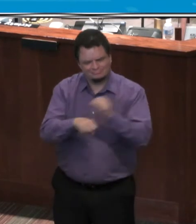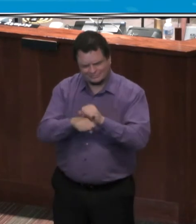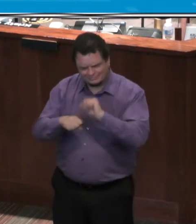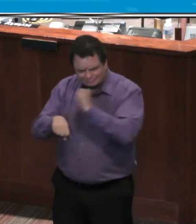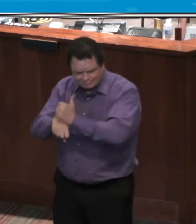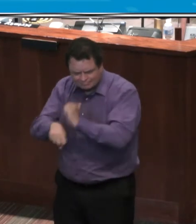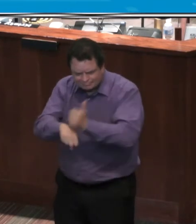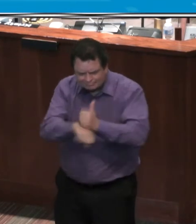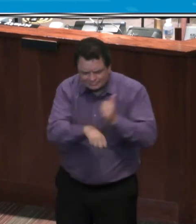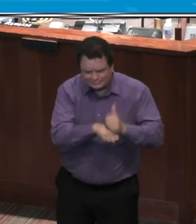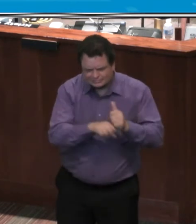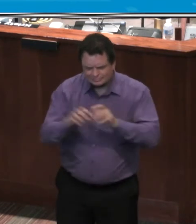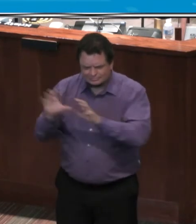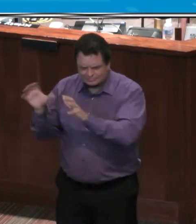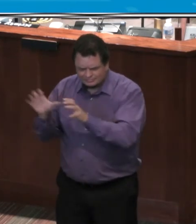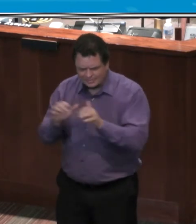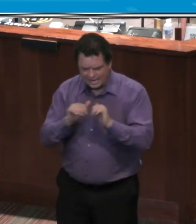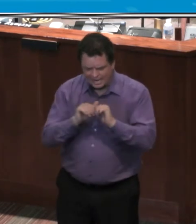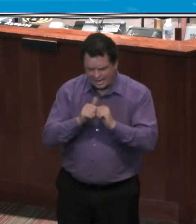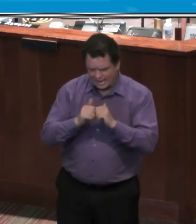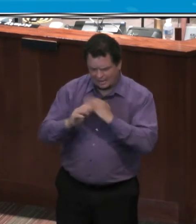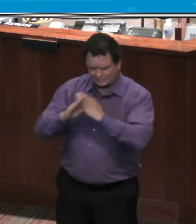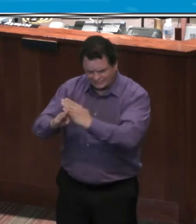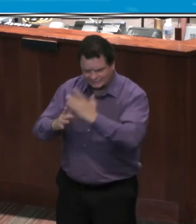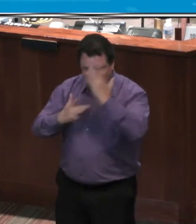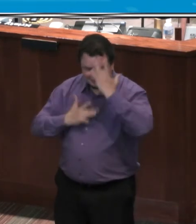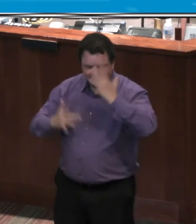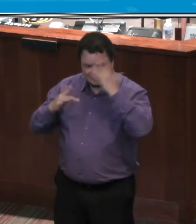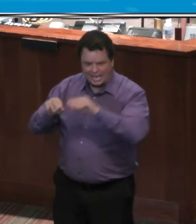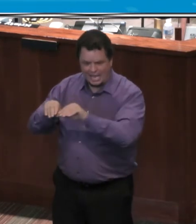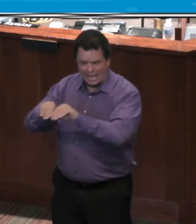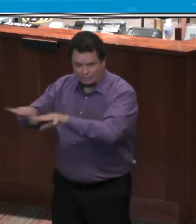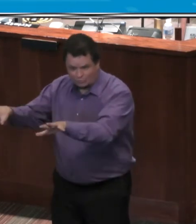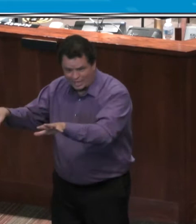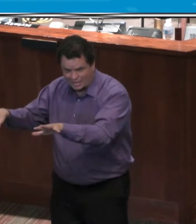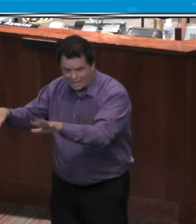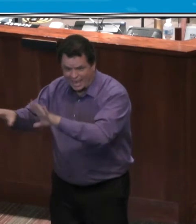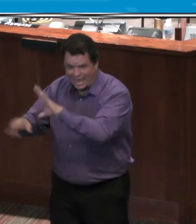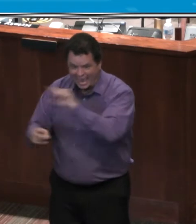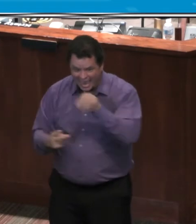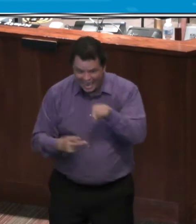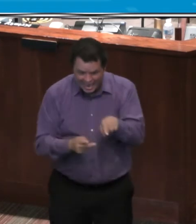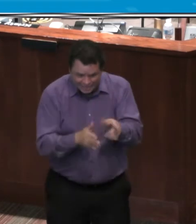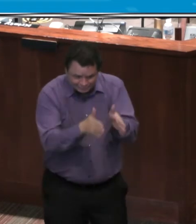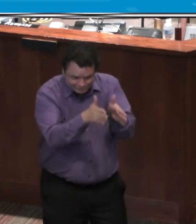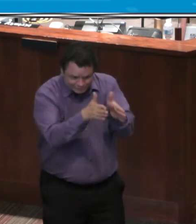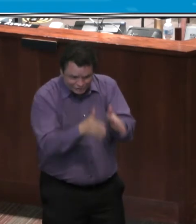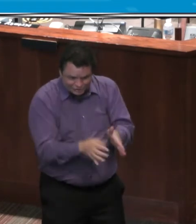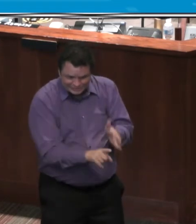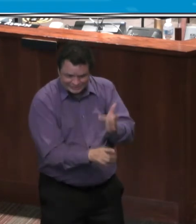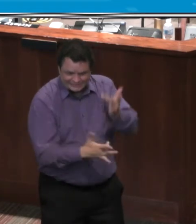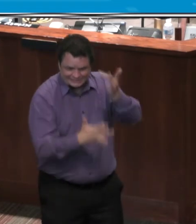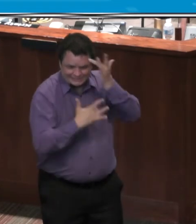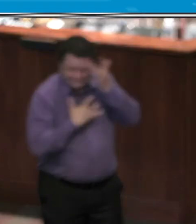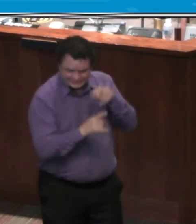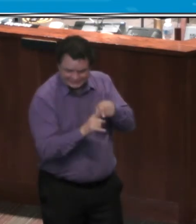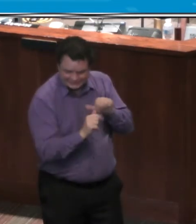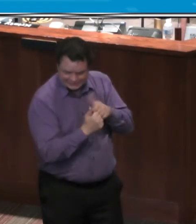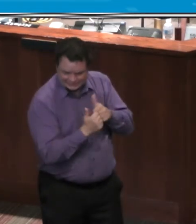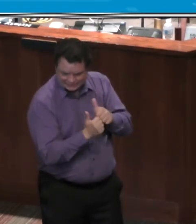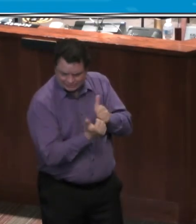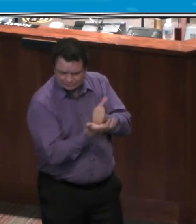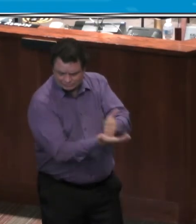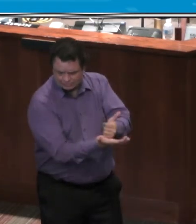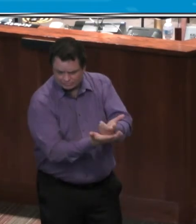in addition to that more generalized guidance about how to deal with COVID within the school system. We hired an additional full-time epidemiologist to work